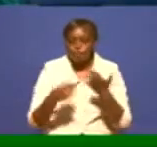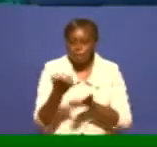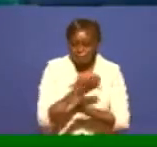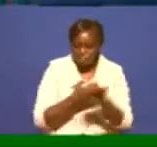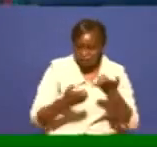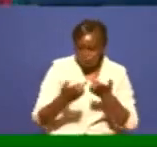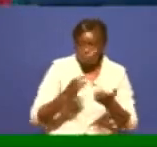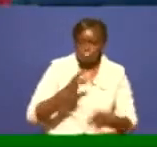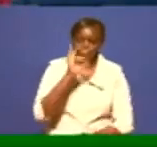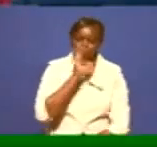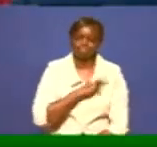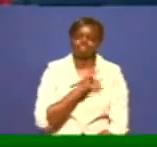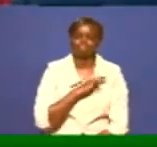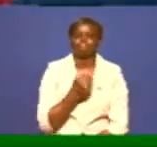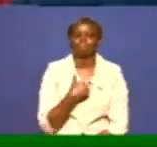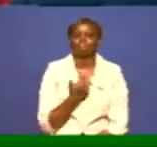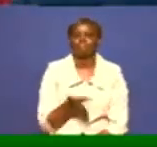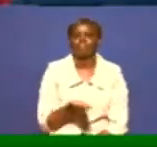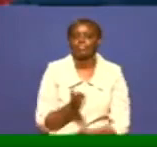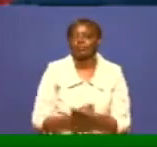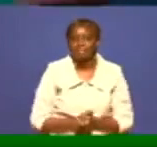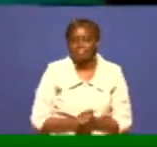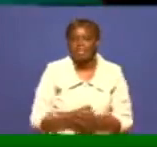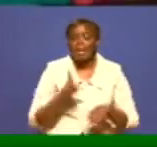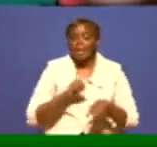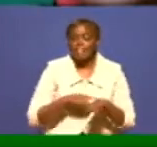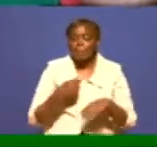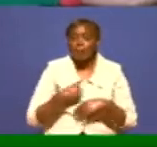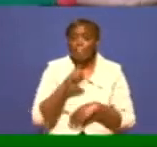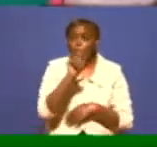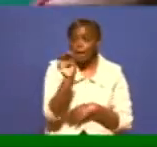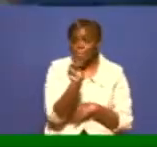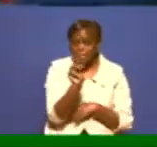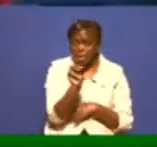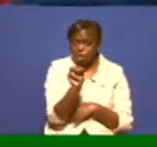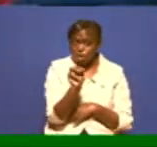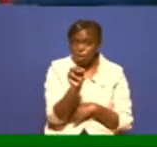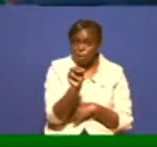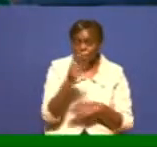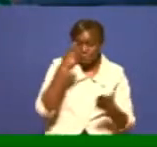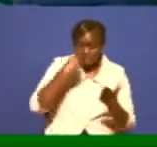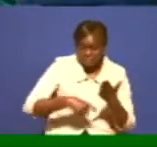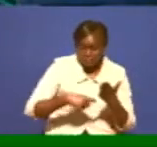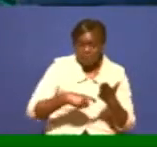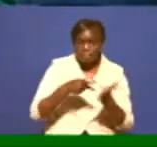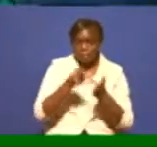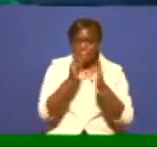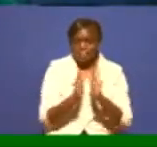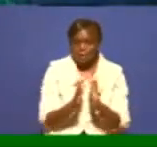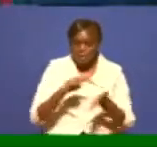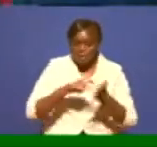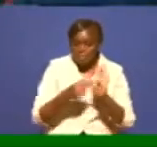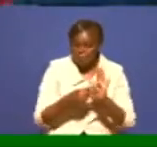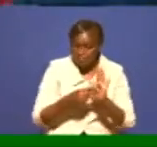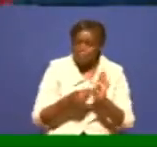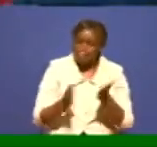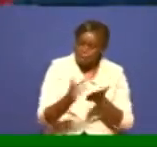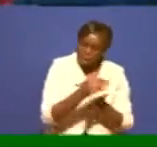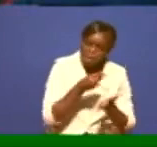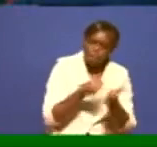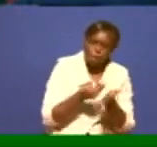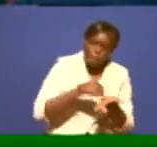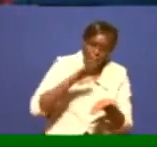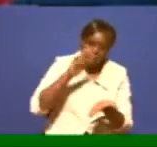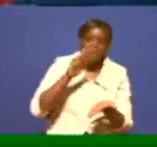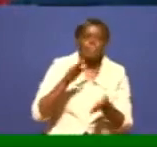of income, Honorable Speaker. The moment you have 1 million extra taxpayers, it means you have more revenue, which means